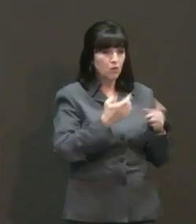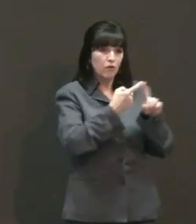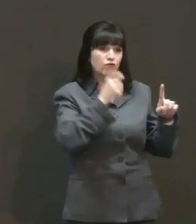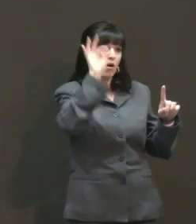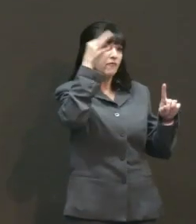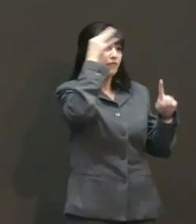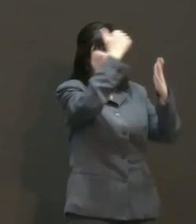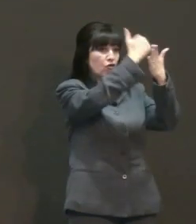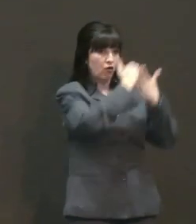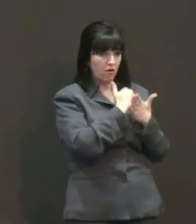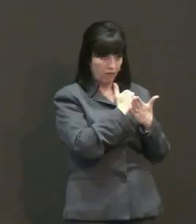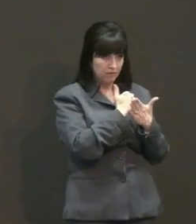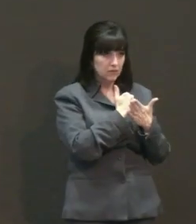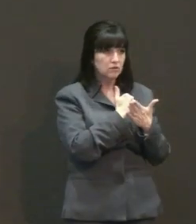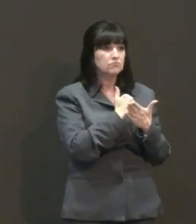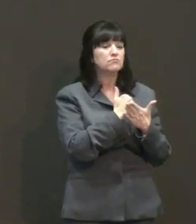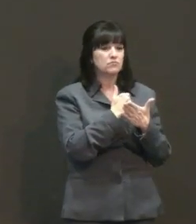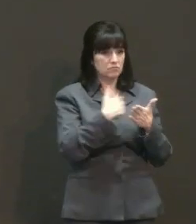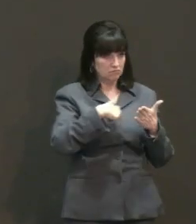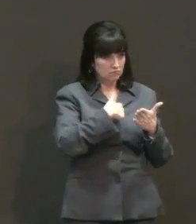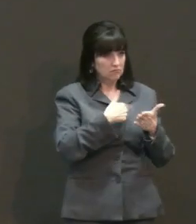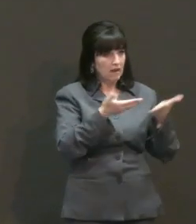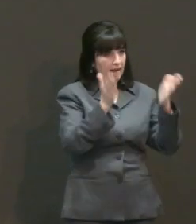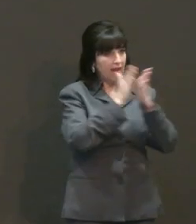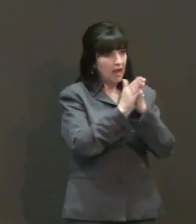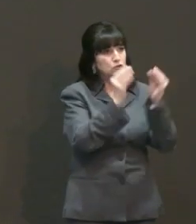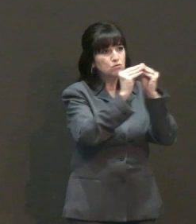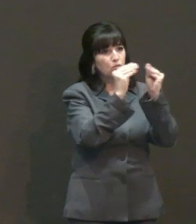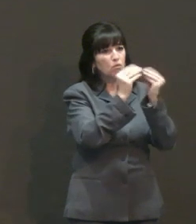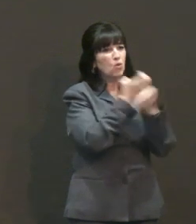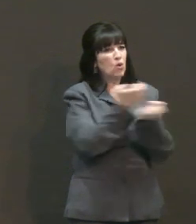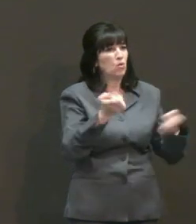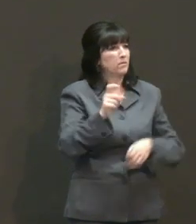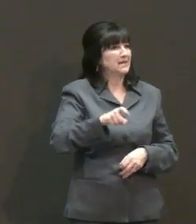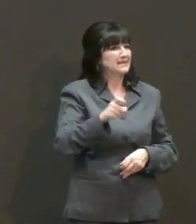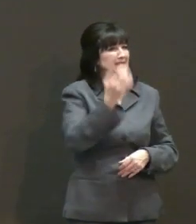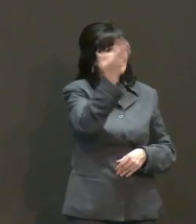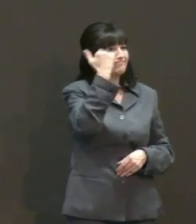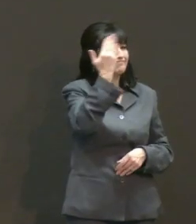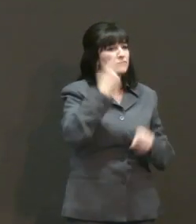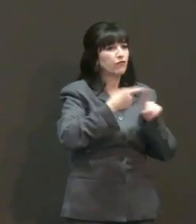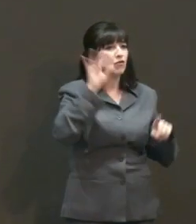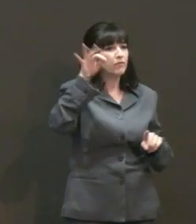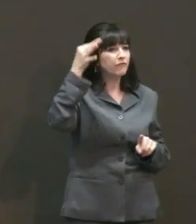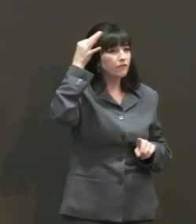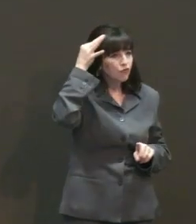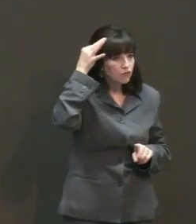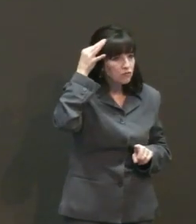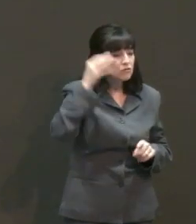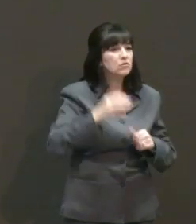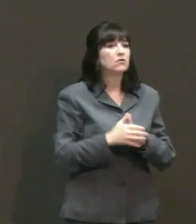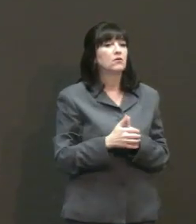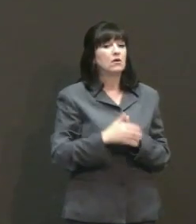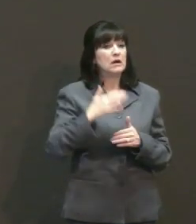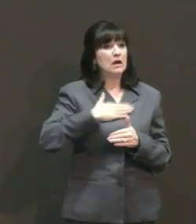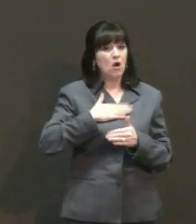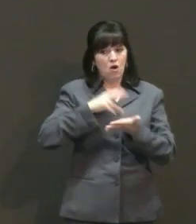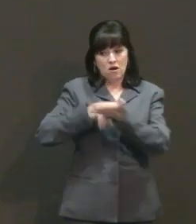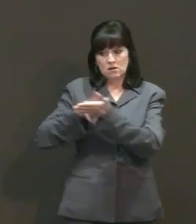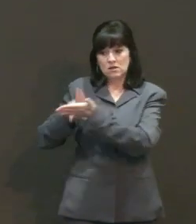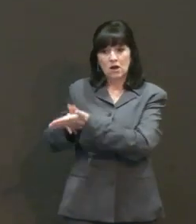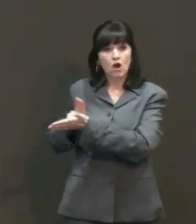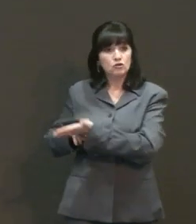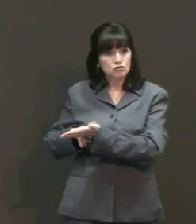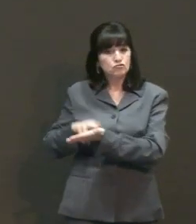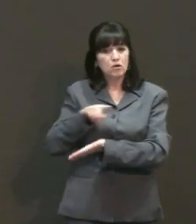partners. We have requested more from our federal partners. We are utilizing our contracts, our vendors, to go out and